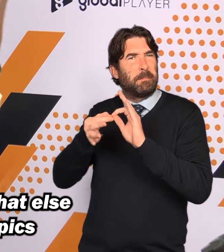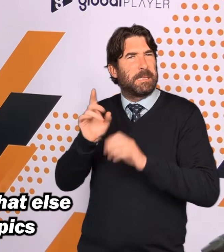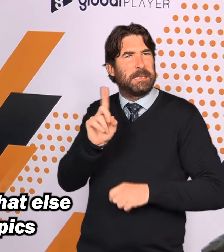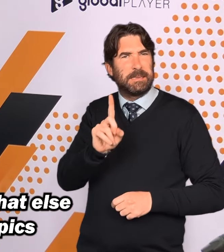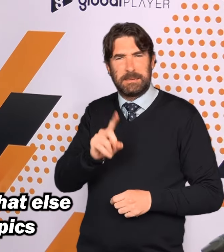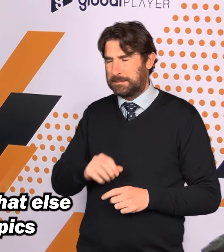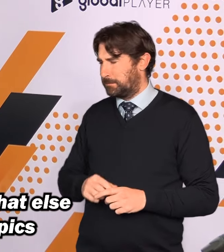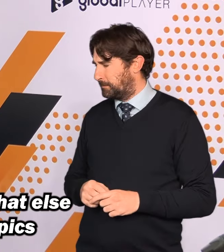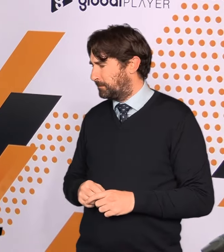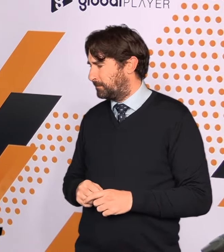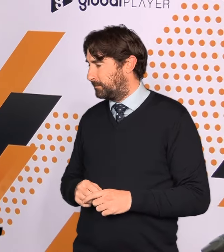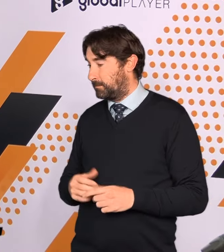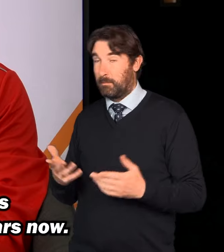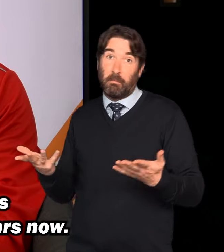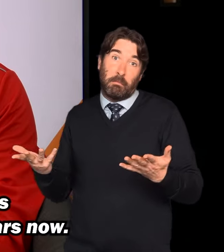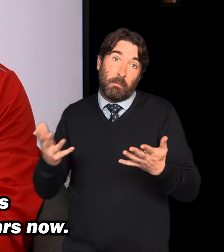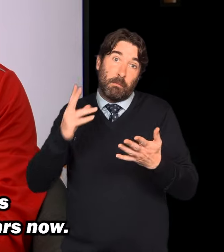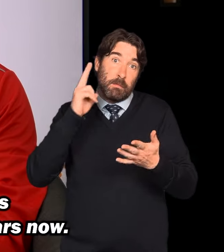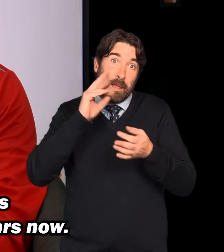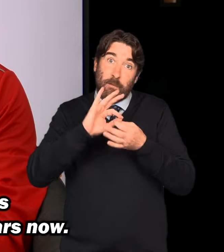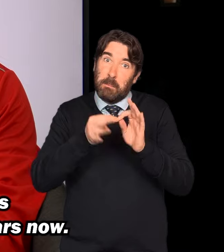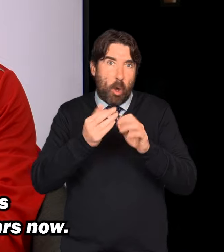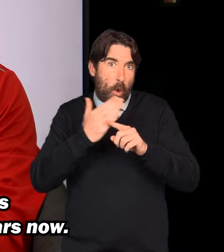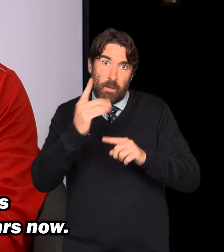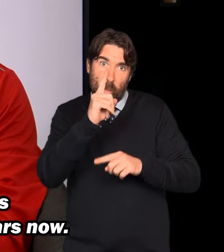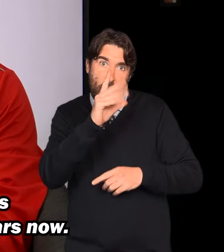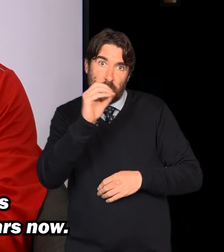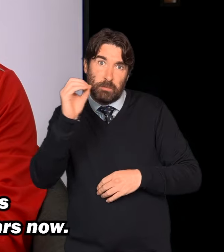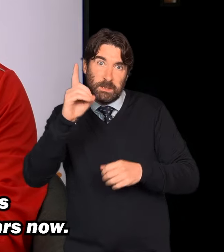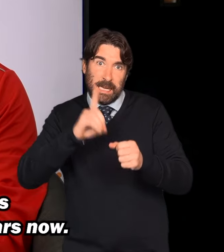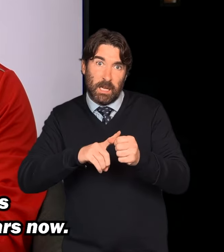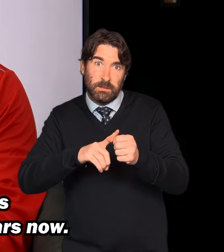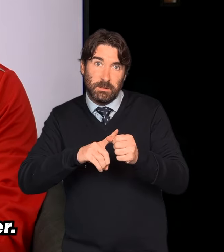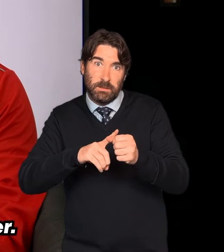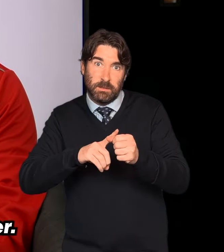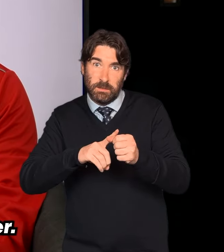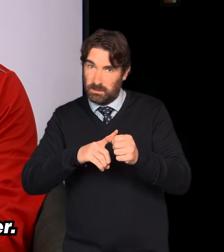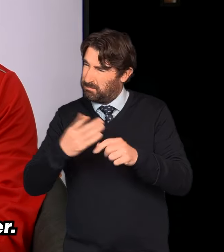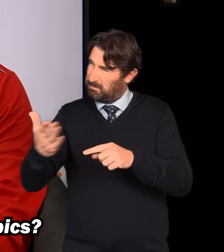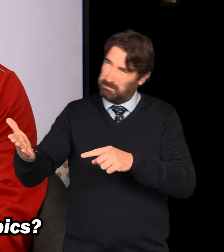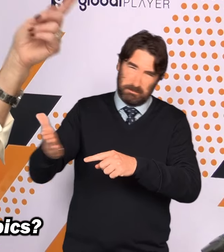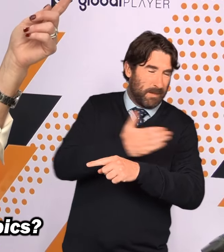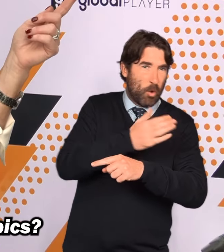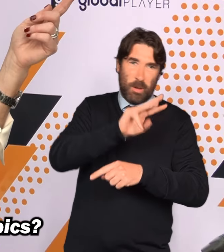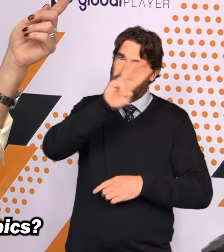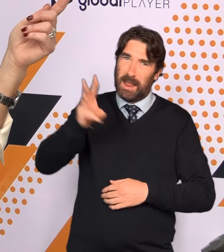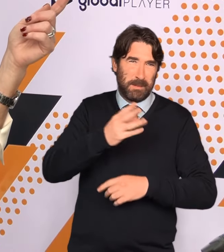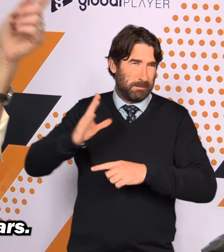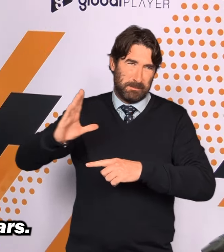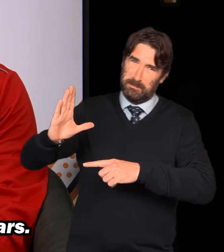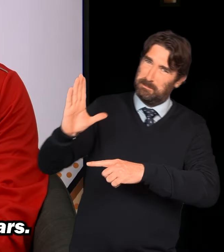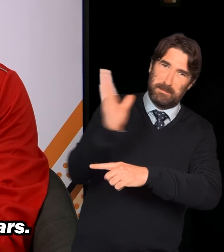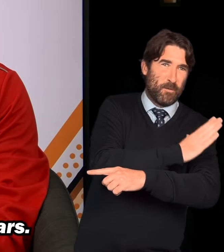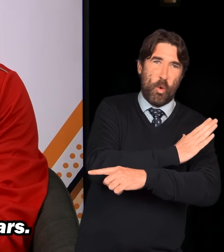else goes on at the Deaflympics apart from swimming. So the Deaflympics has been around for over 100 years now, so it's been going along. So it predates the Paralympics. Yeah,